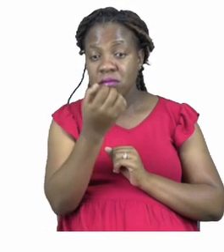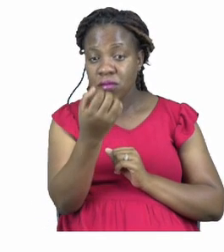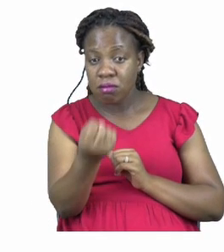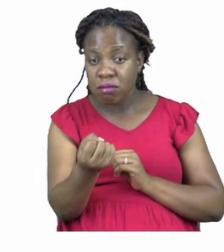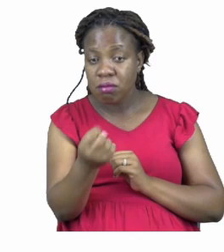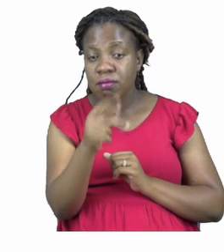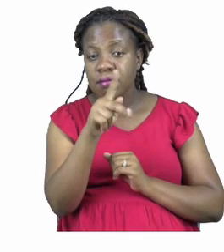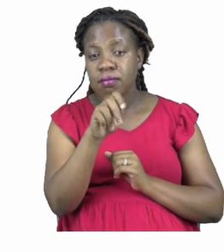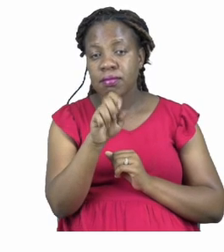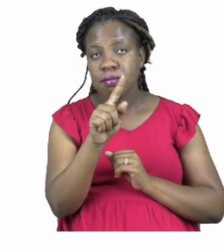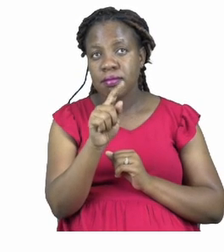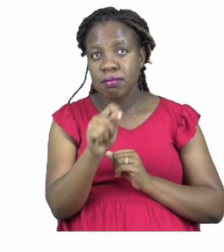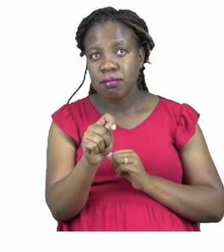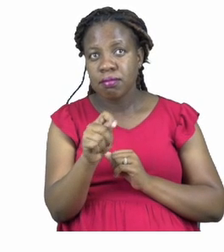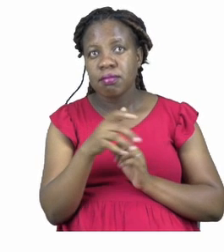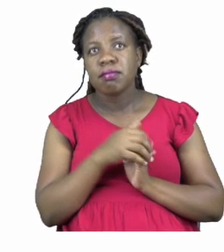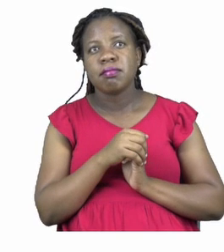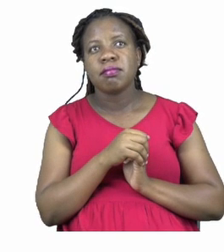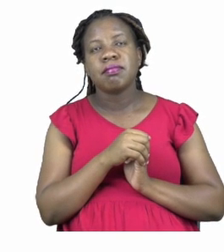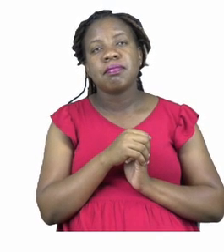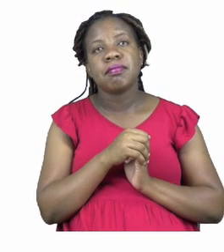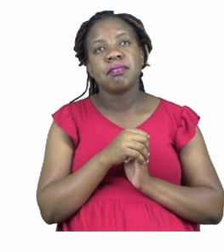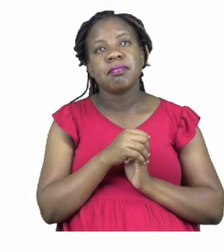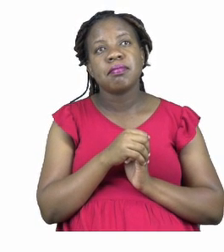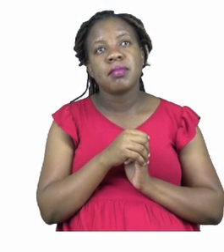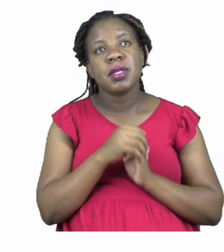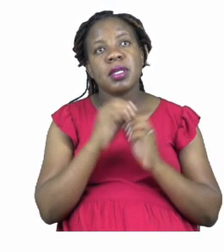What is your pet's name?